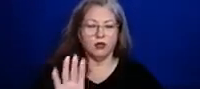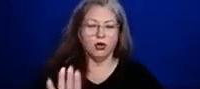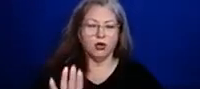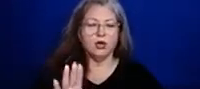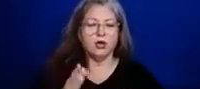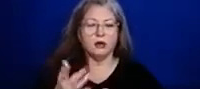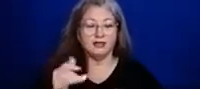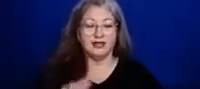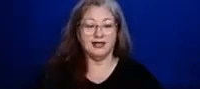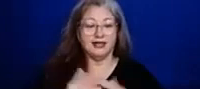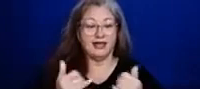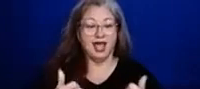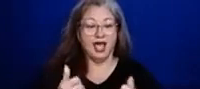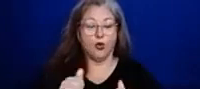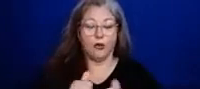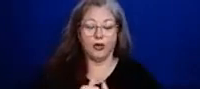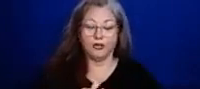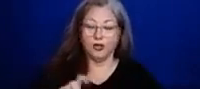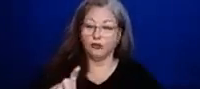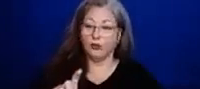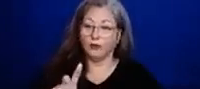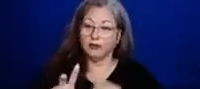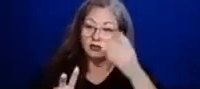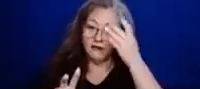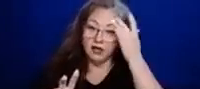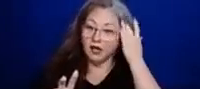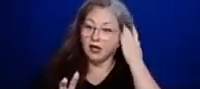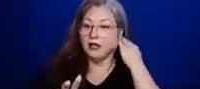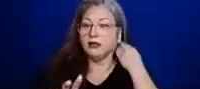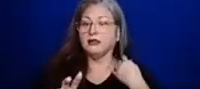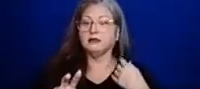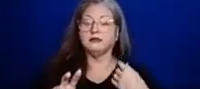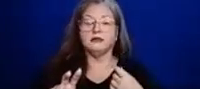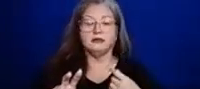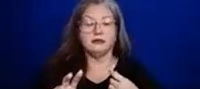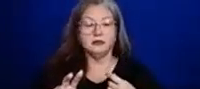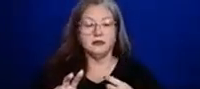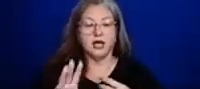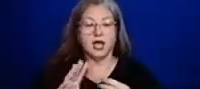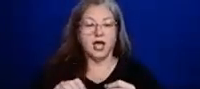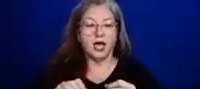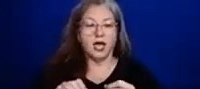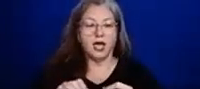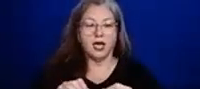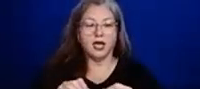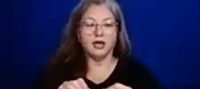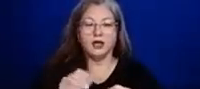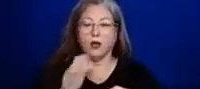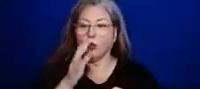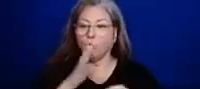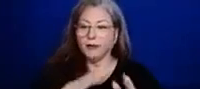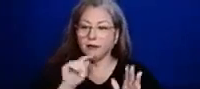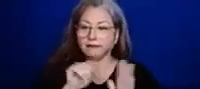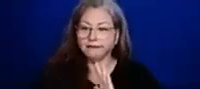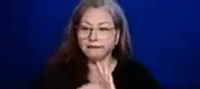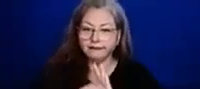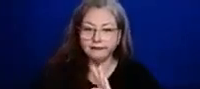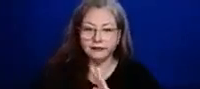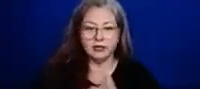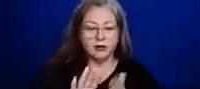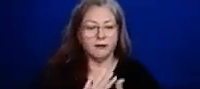because right now the situations with the domestic violence and the suicide and the femicides have become